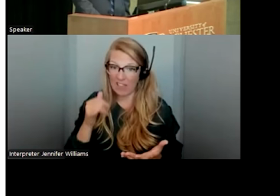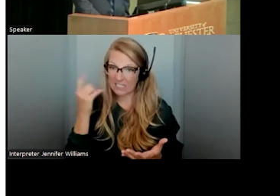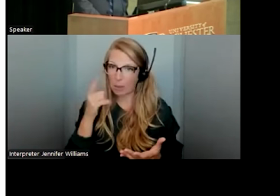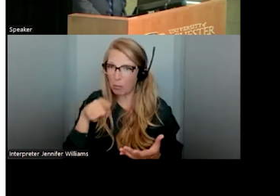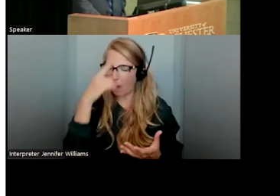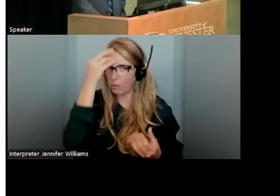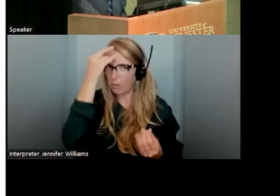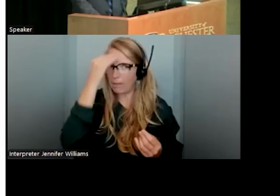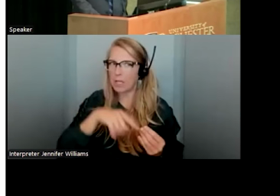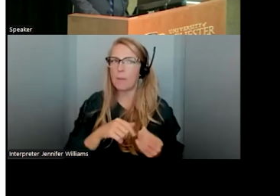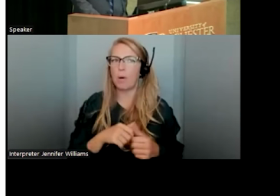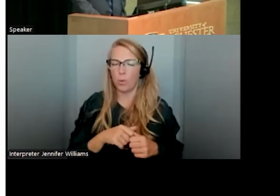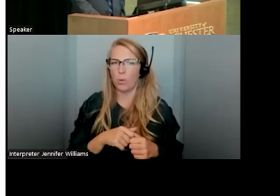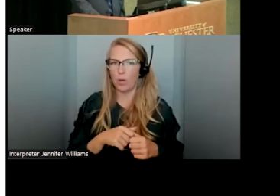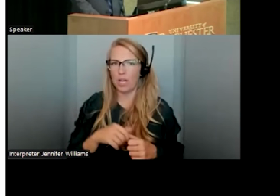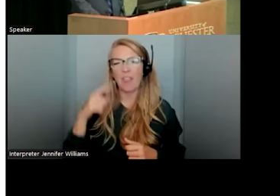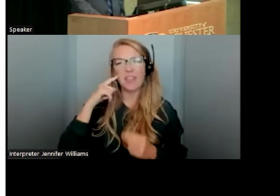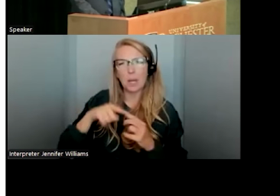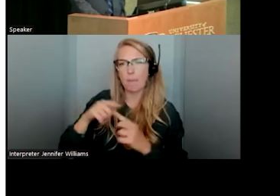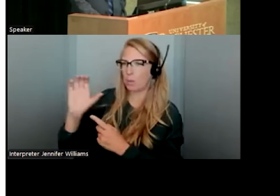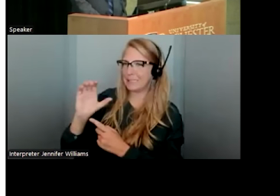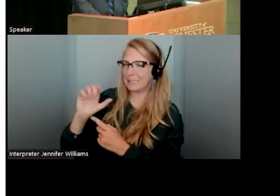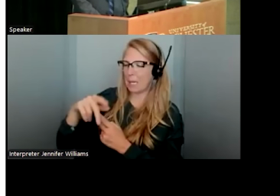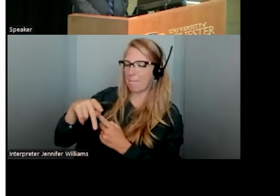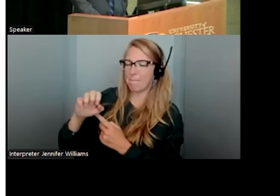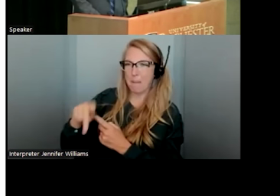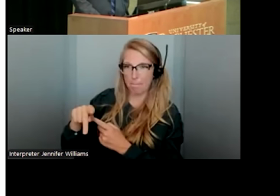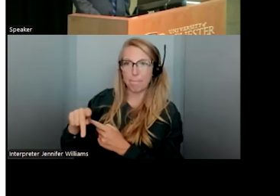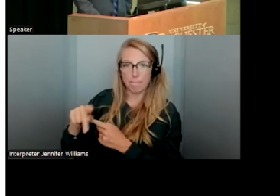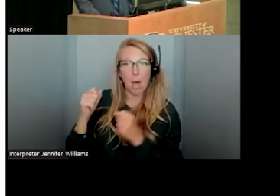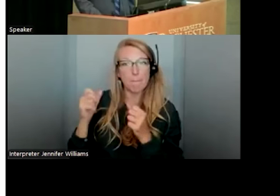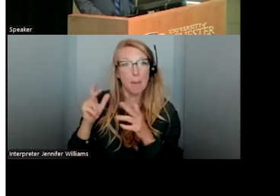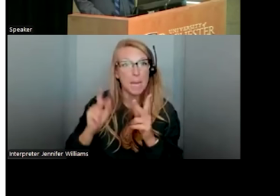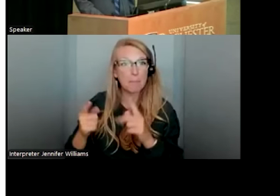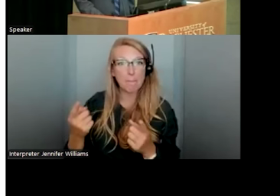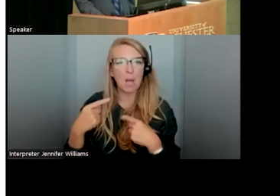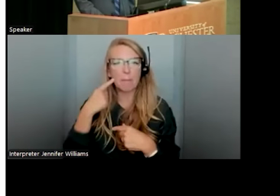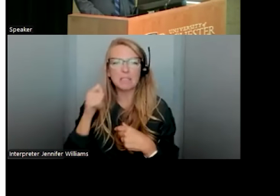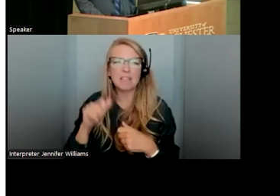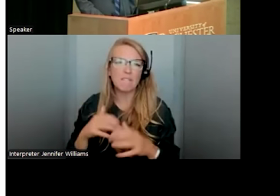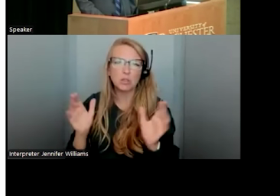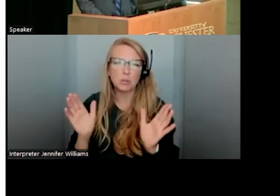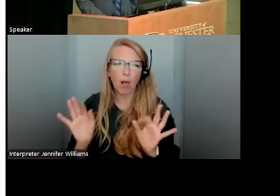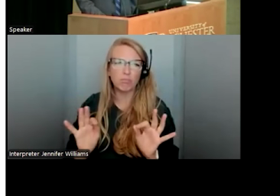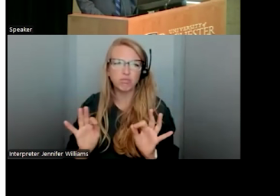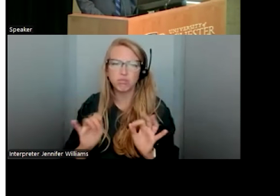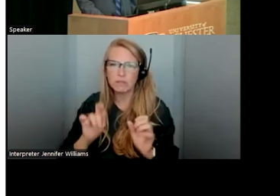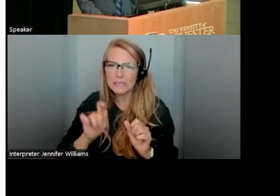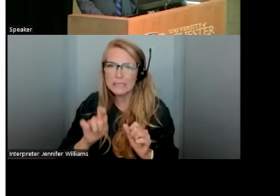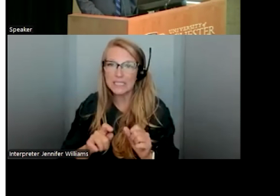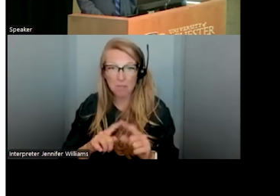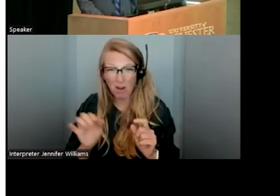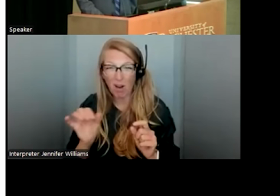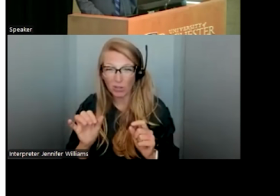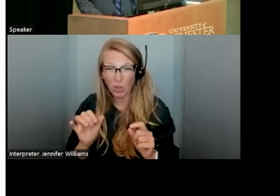about. Think about CPAP. A lot of people come because of acute need, but in reality, they also